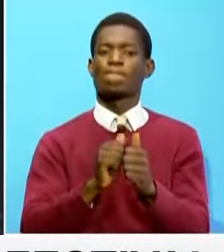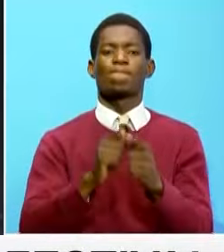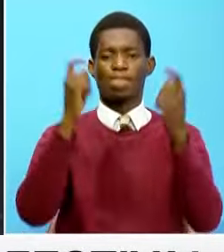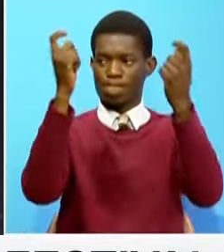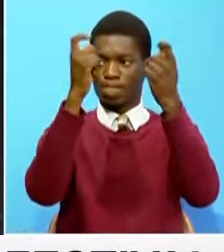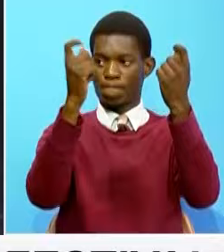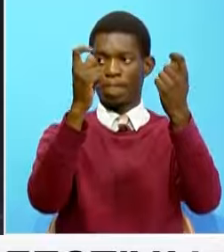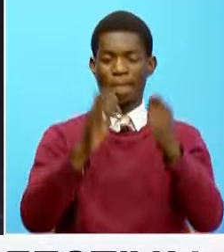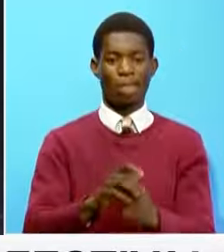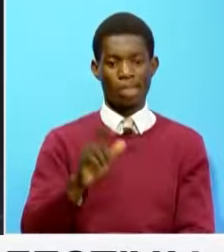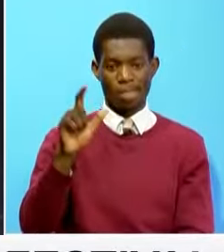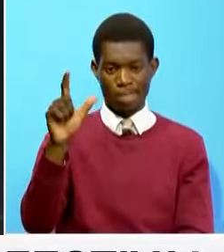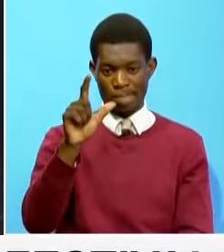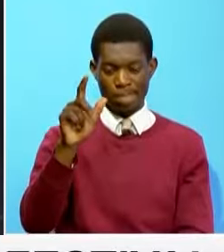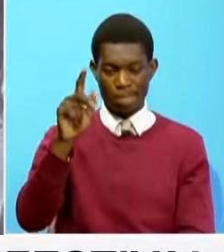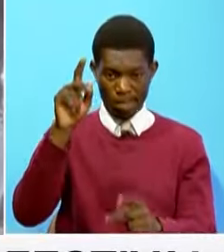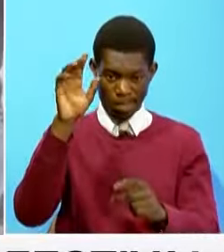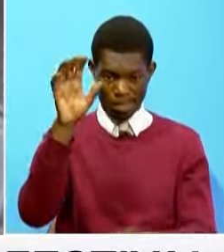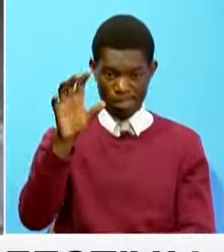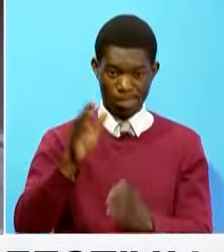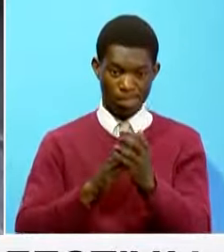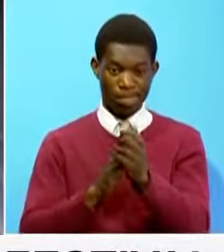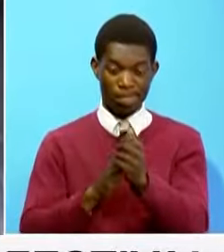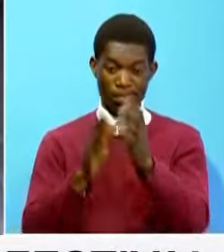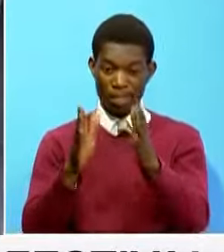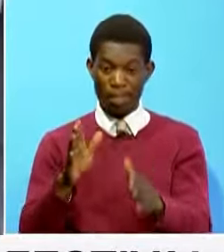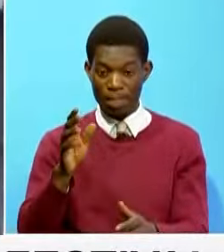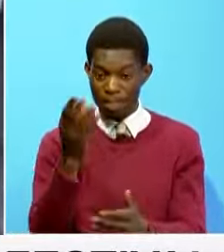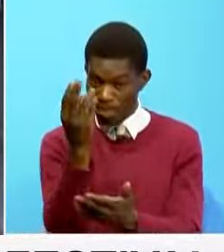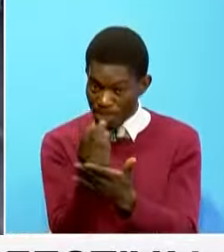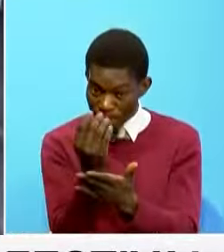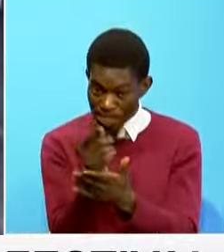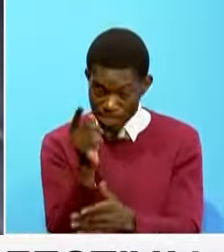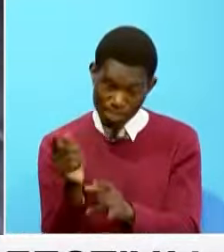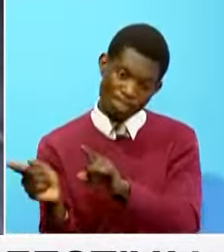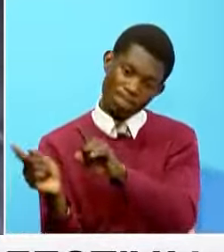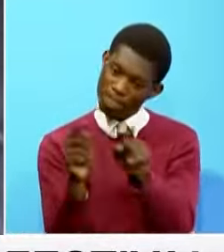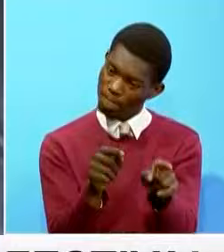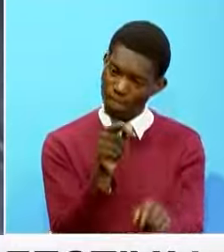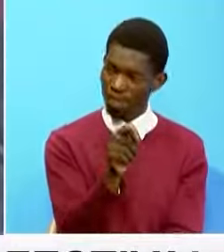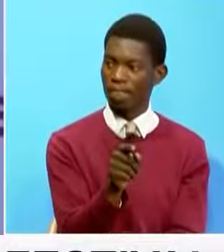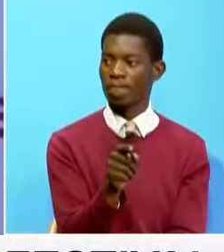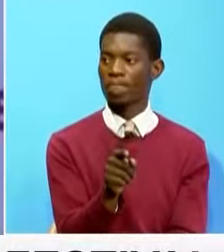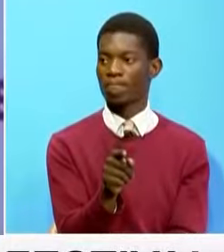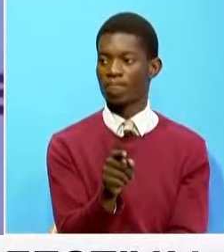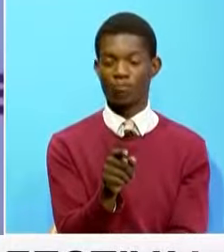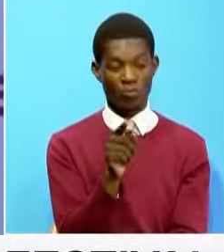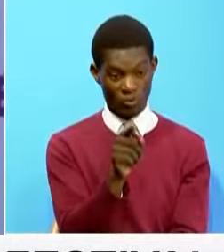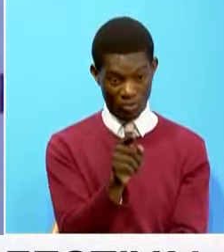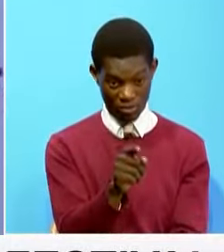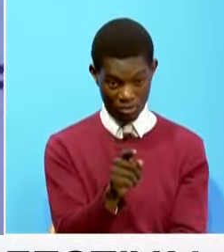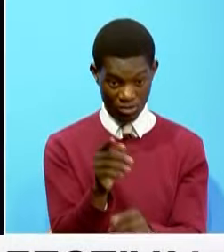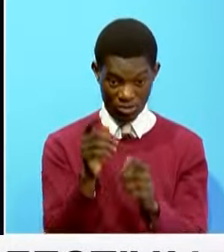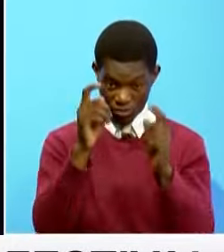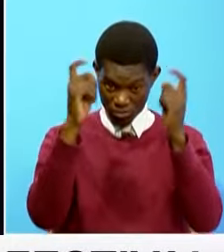represented by Luapula Province Director of Finance at the launch of activities leading to the Mansa Community Sports Festival to be held in August